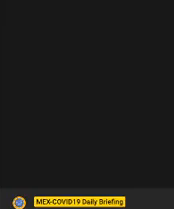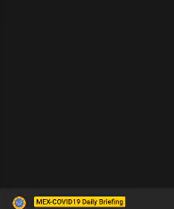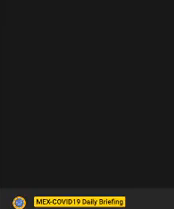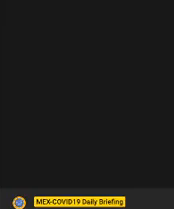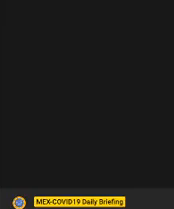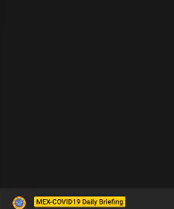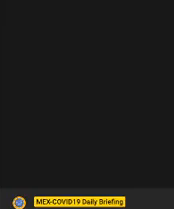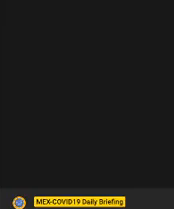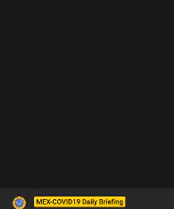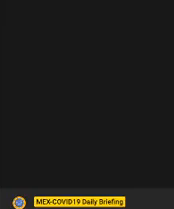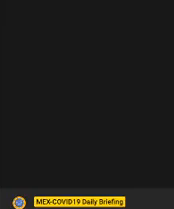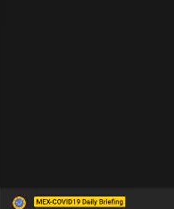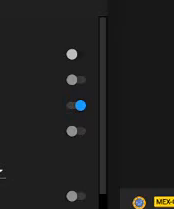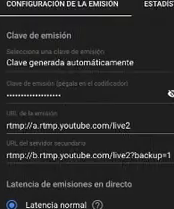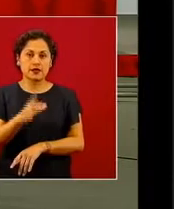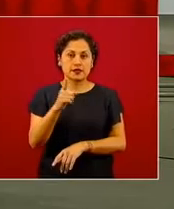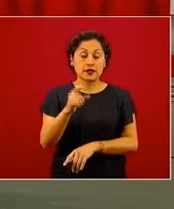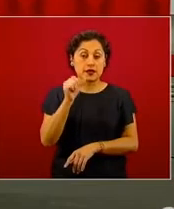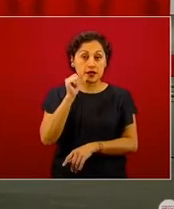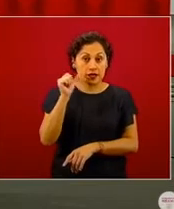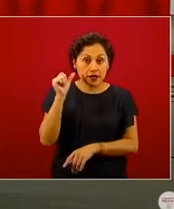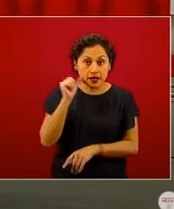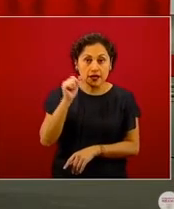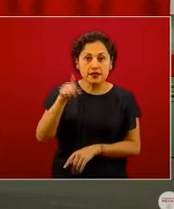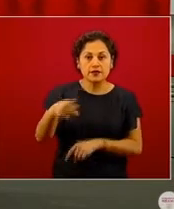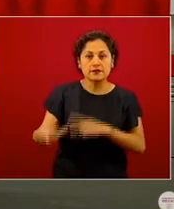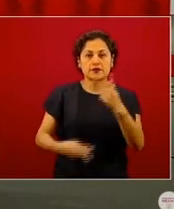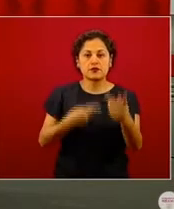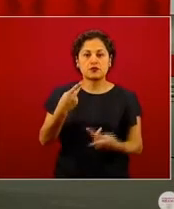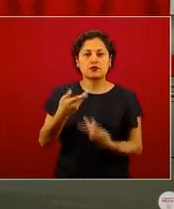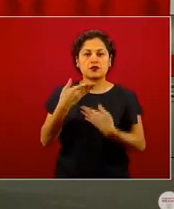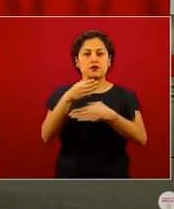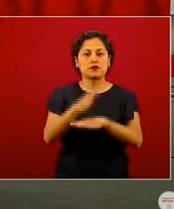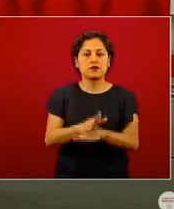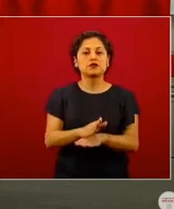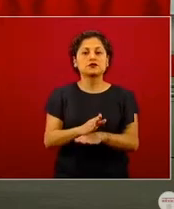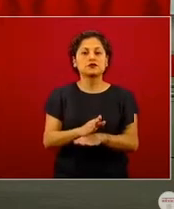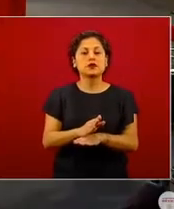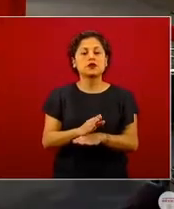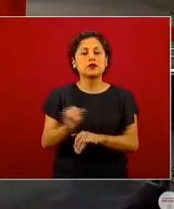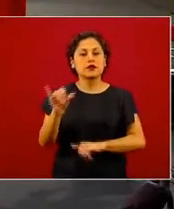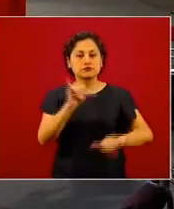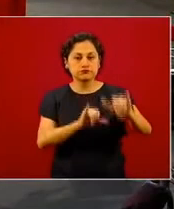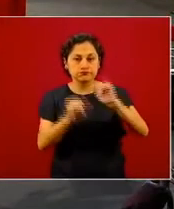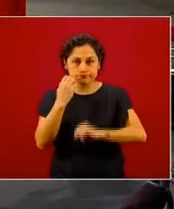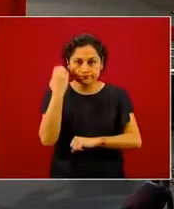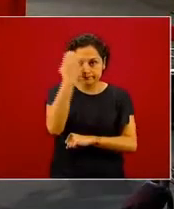and provide some information that we didn't get to yesterday, and then we'll open it up to Q&A.